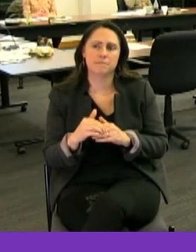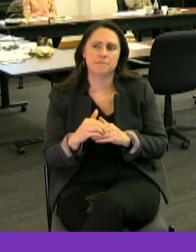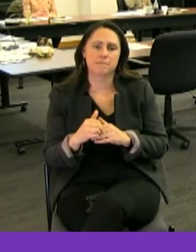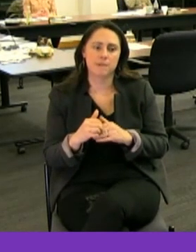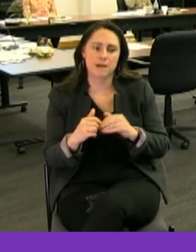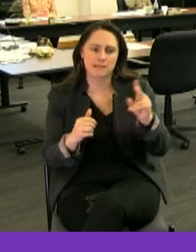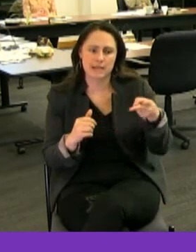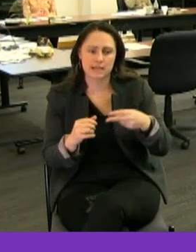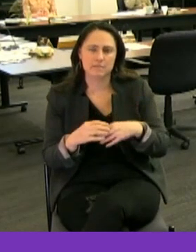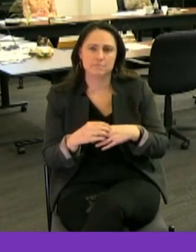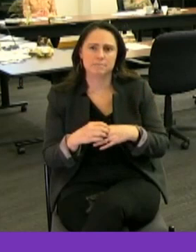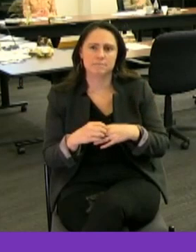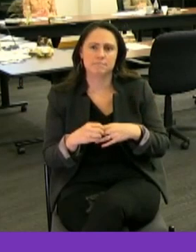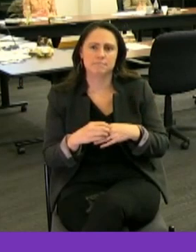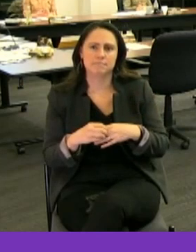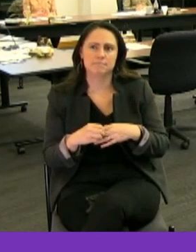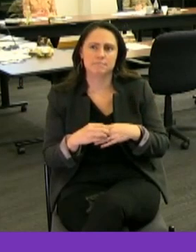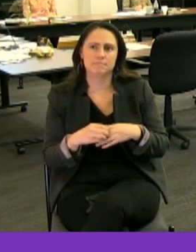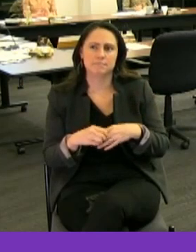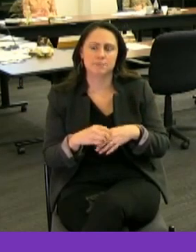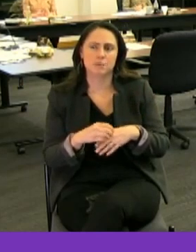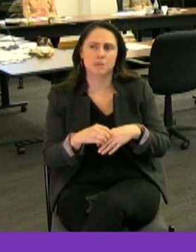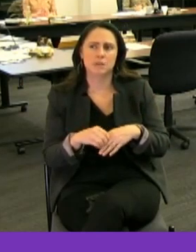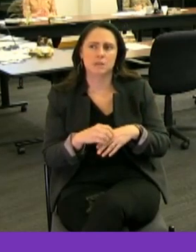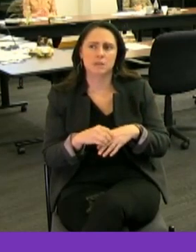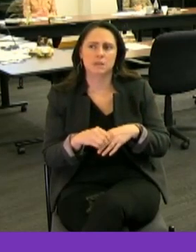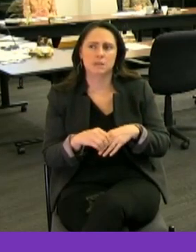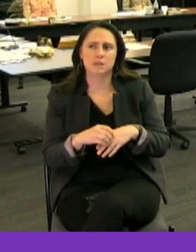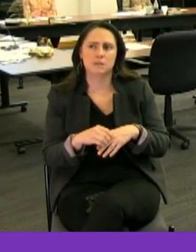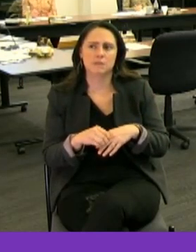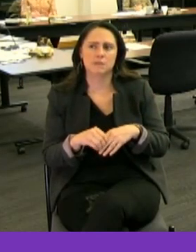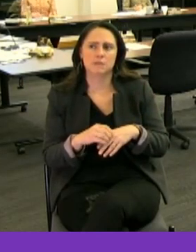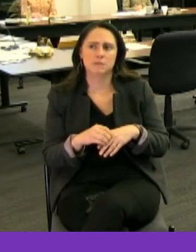Second. Okay, so